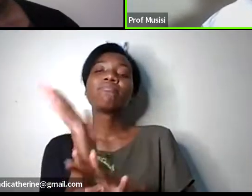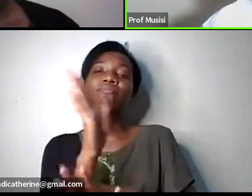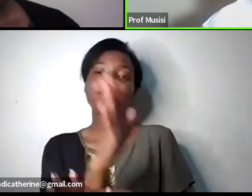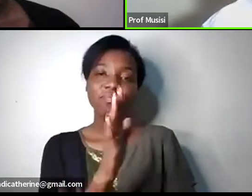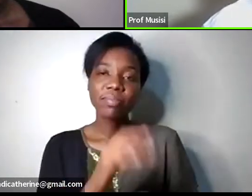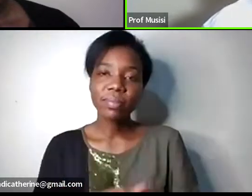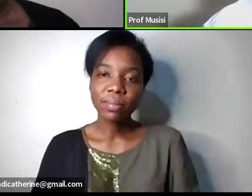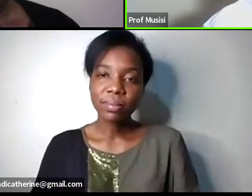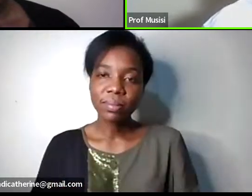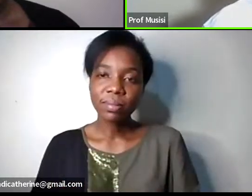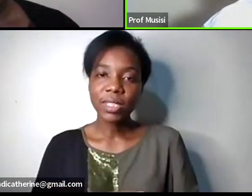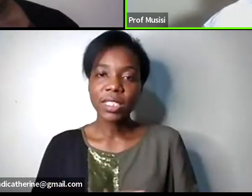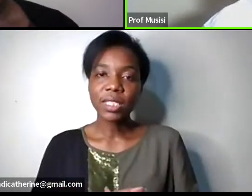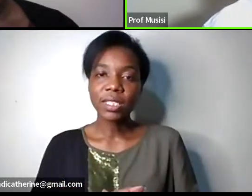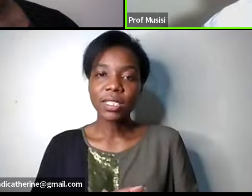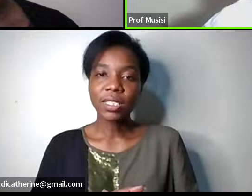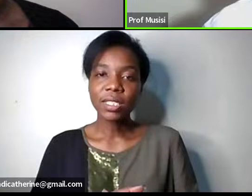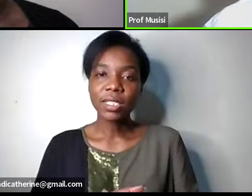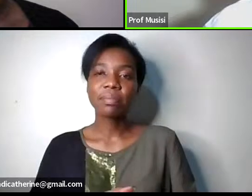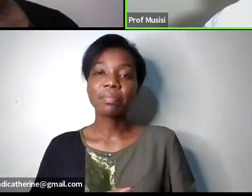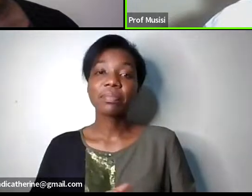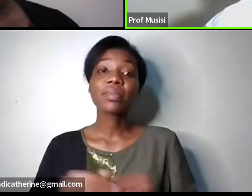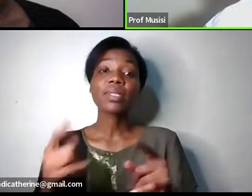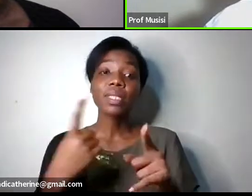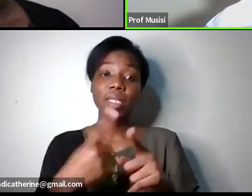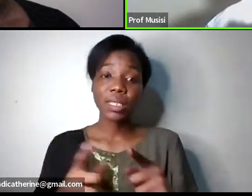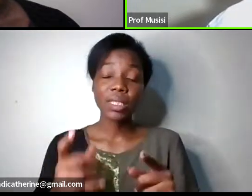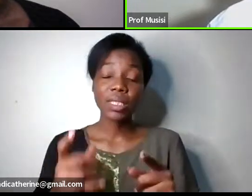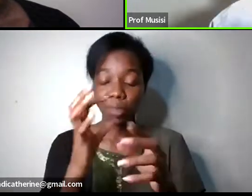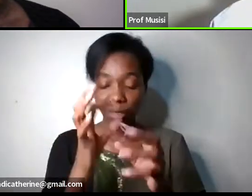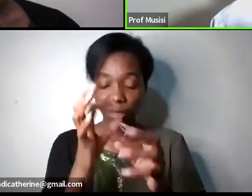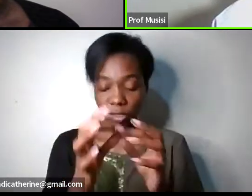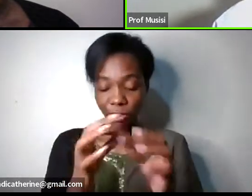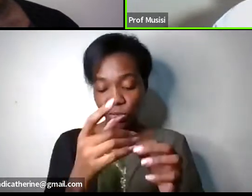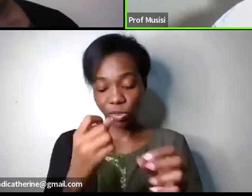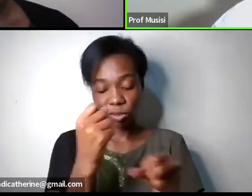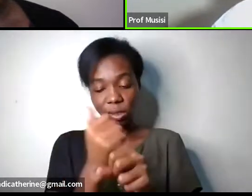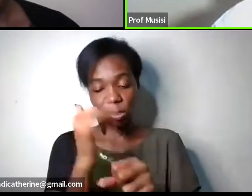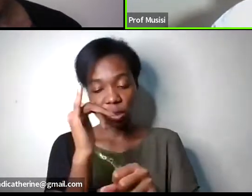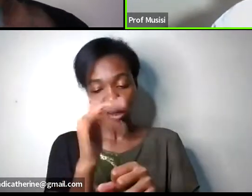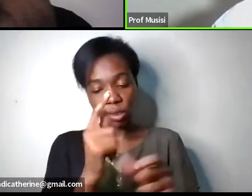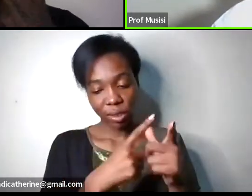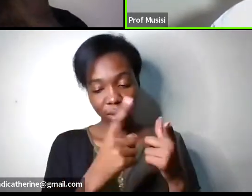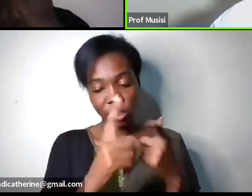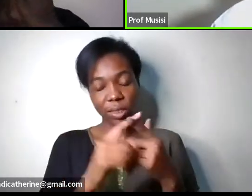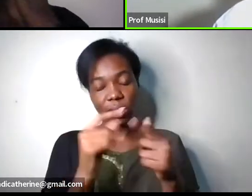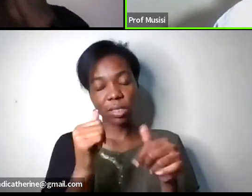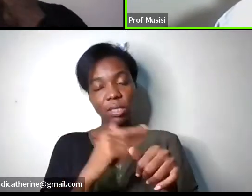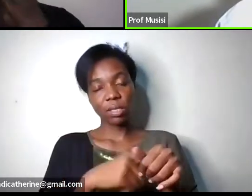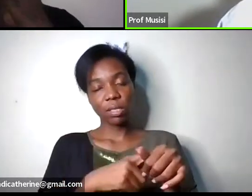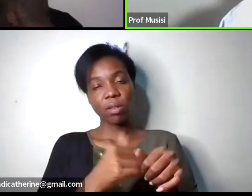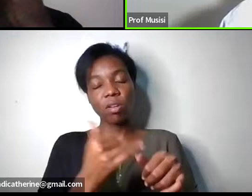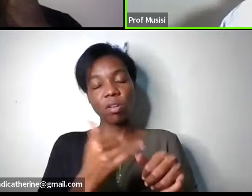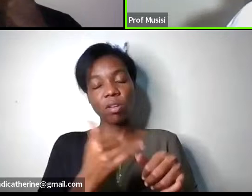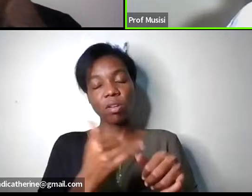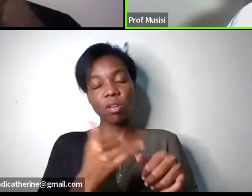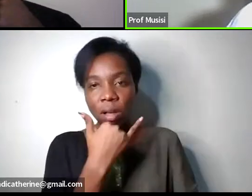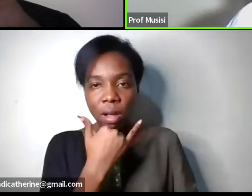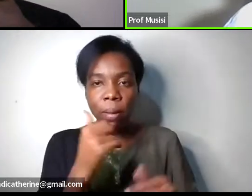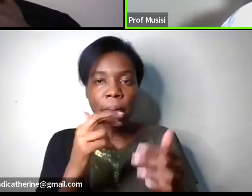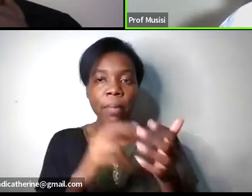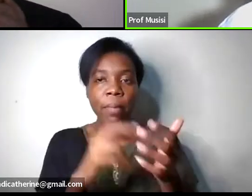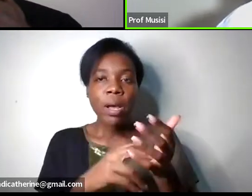carry that. But if they're just given a message of saying things went wrong, they cannot be allowed to get wrong